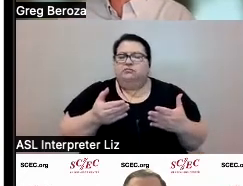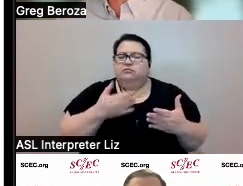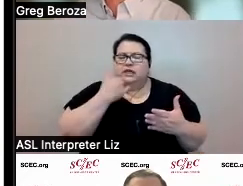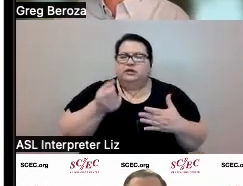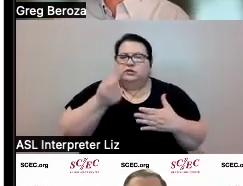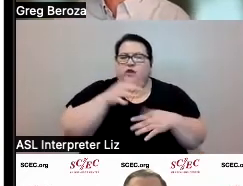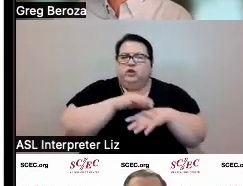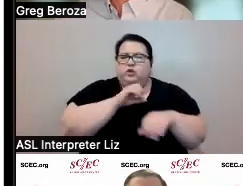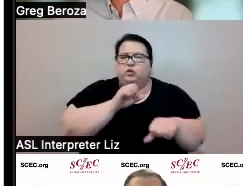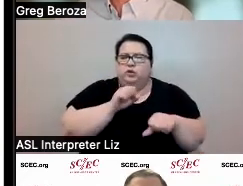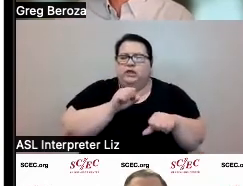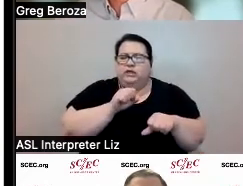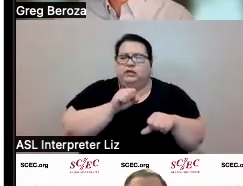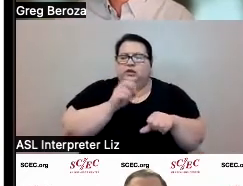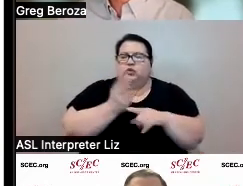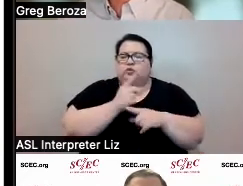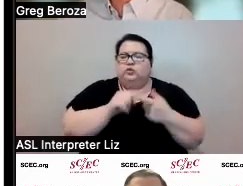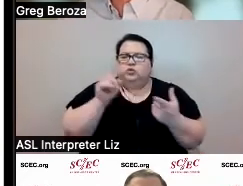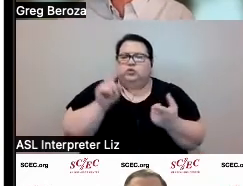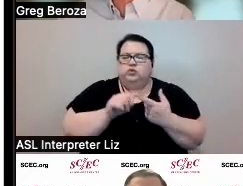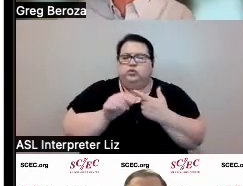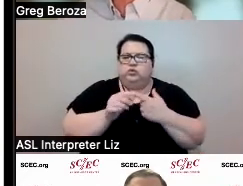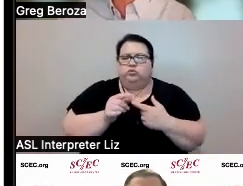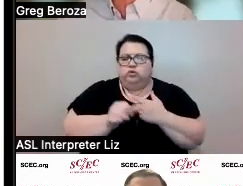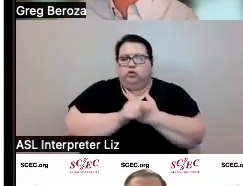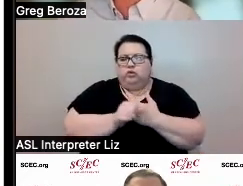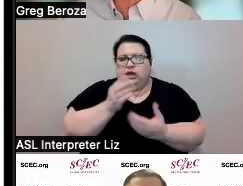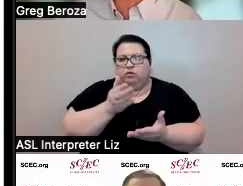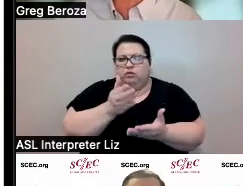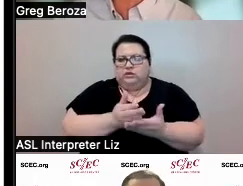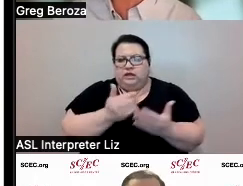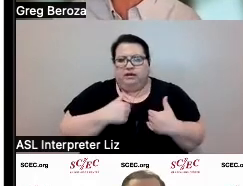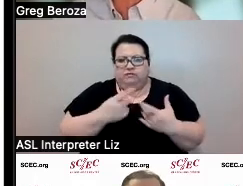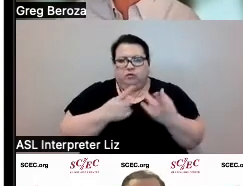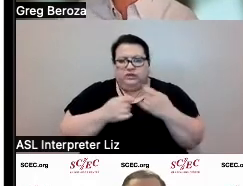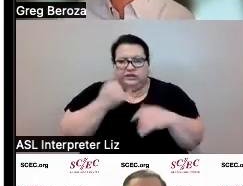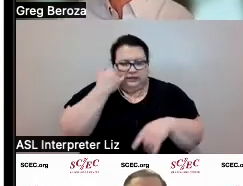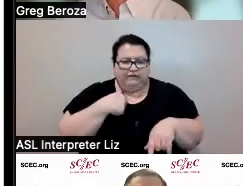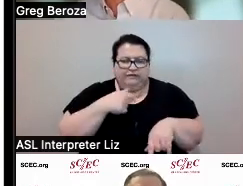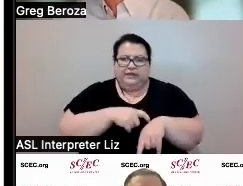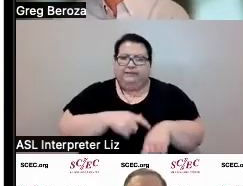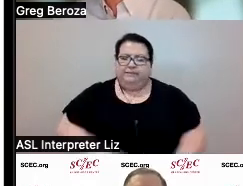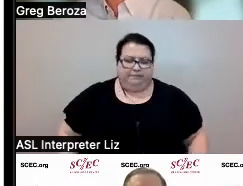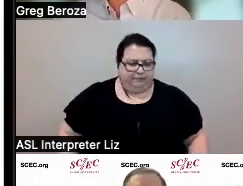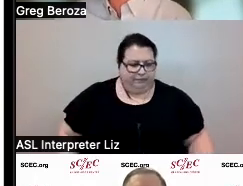to reduce the threat that earthquakes pose. So I'll stop there and take any questions if there's time.